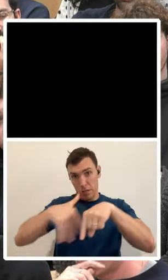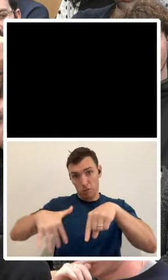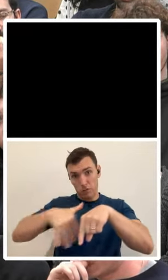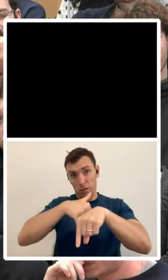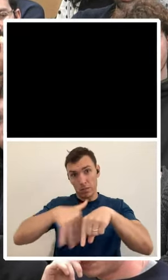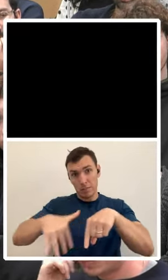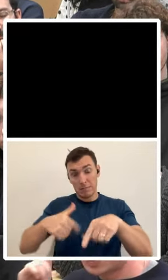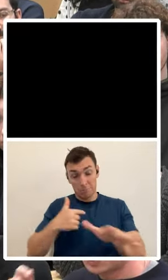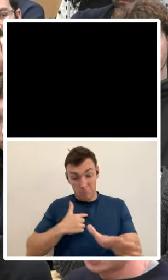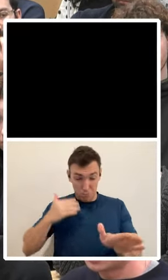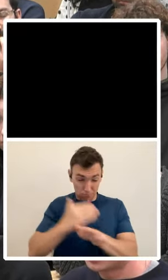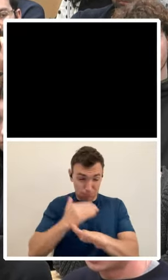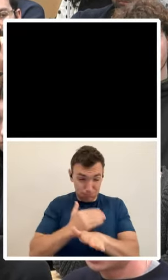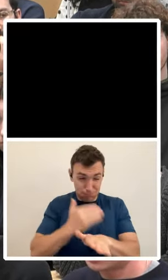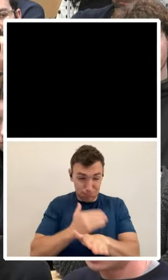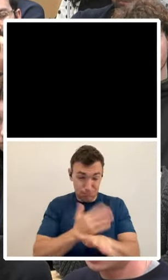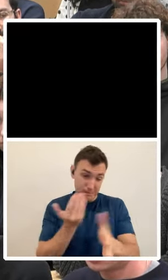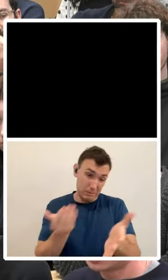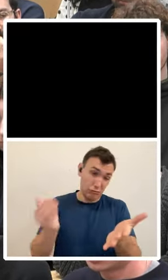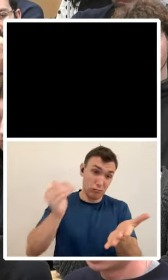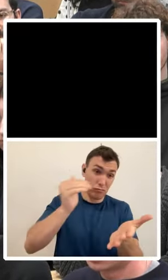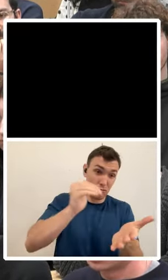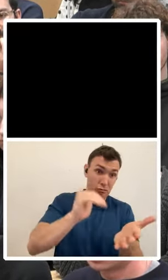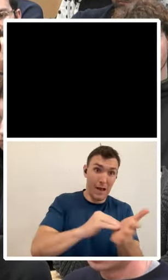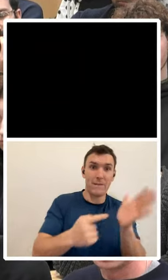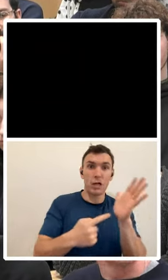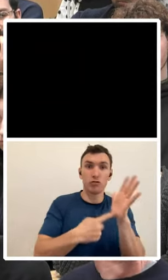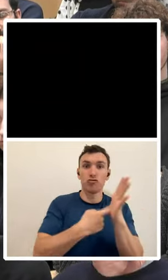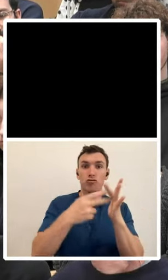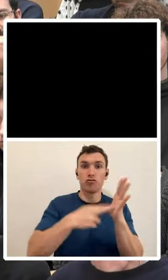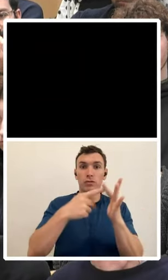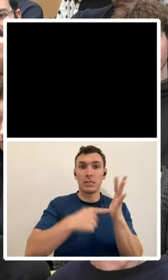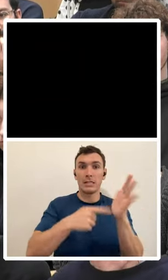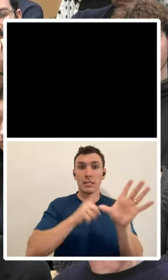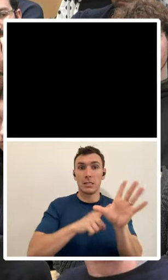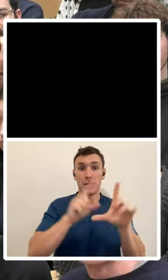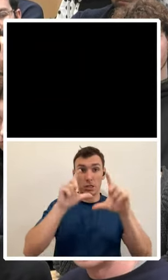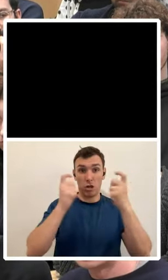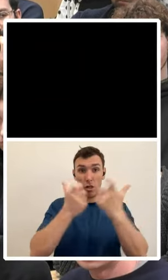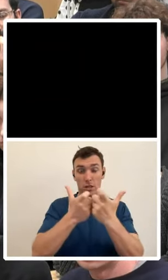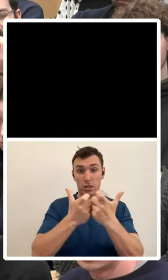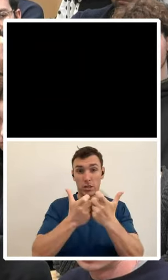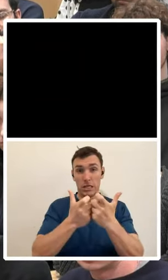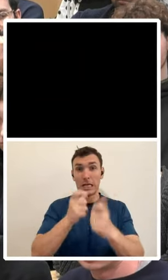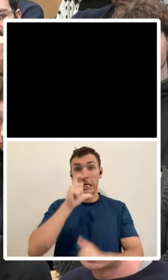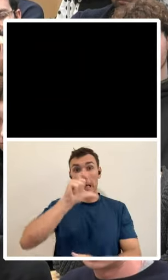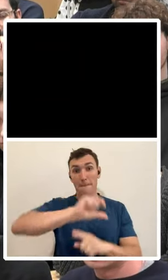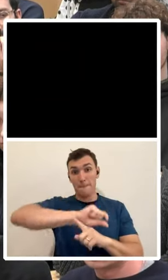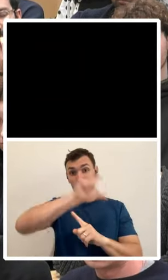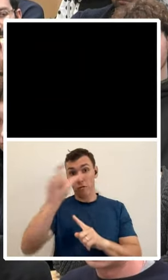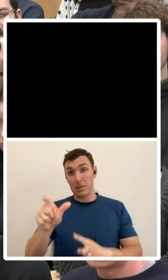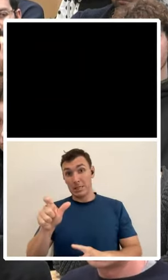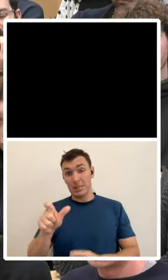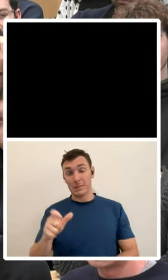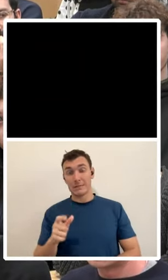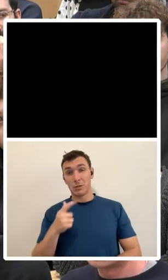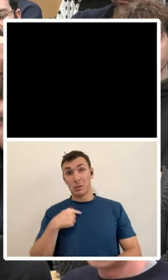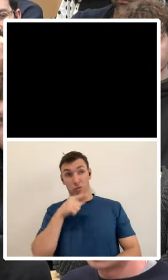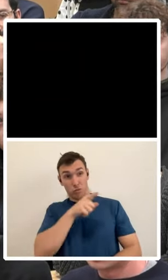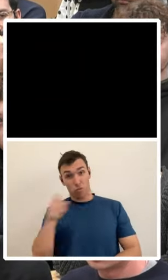So when you guys talk about this sort of the barriers you faced, I very much faced that sort of questions about what school you went